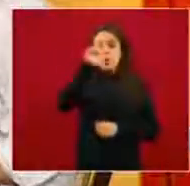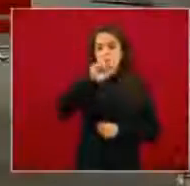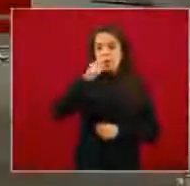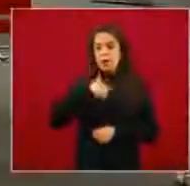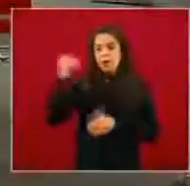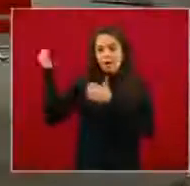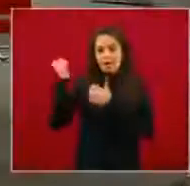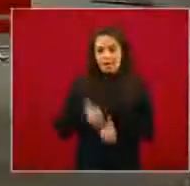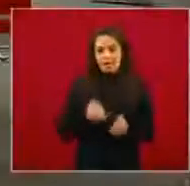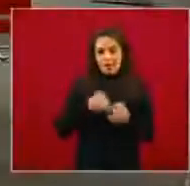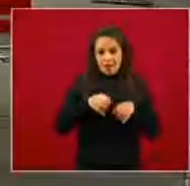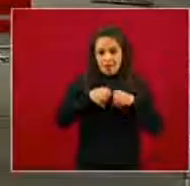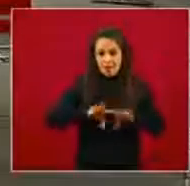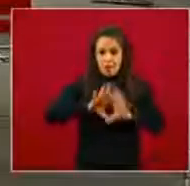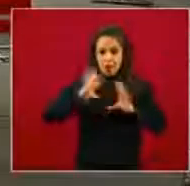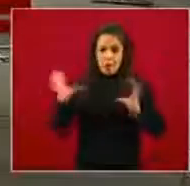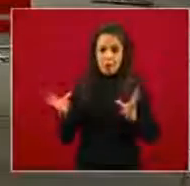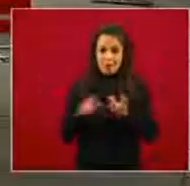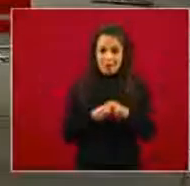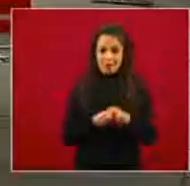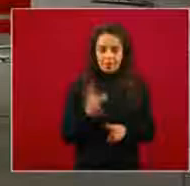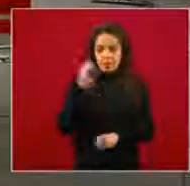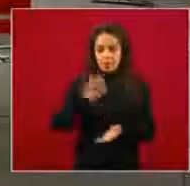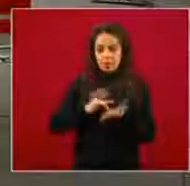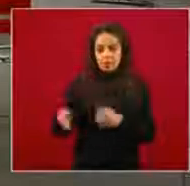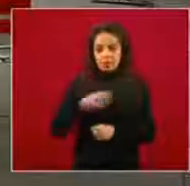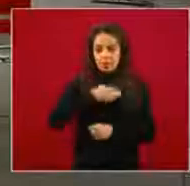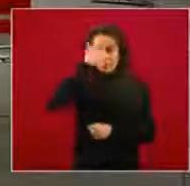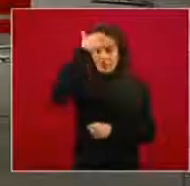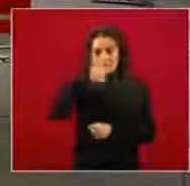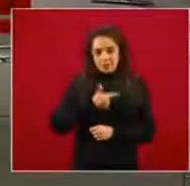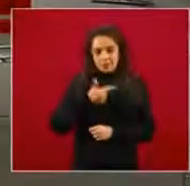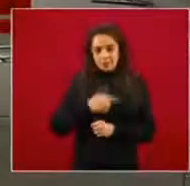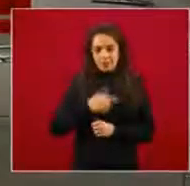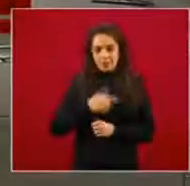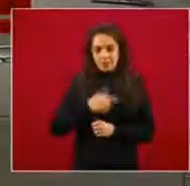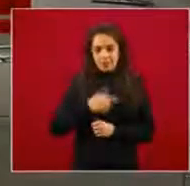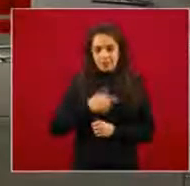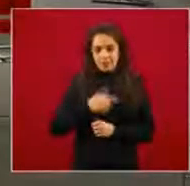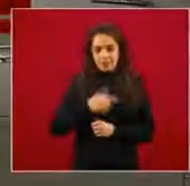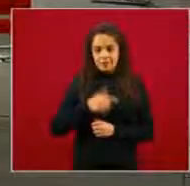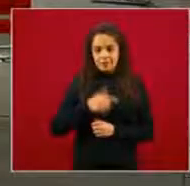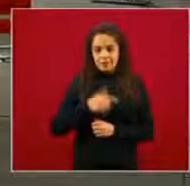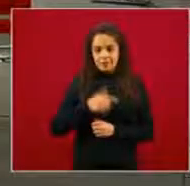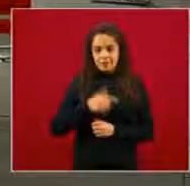Monday, we will provide you the full record. Thank you so much, everyone. Good evening.